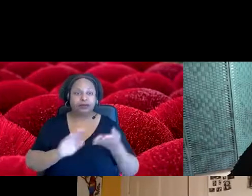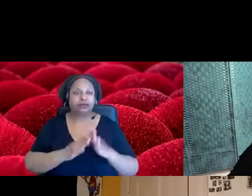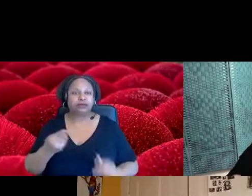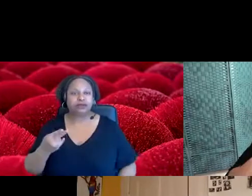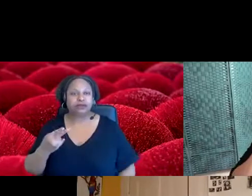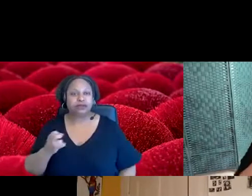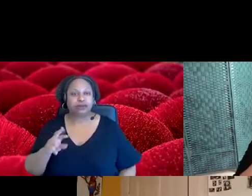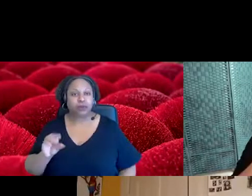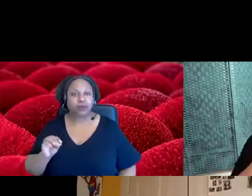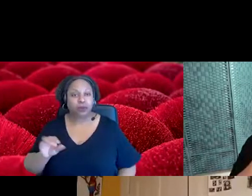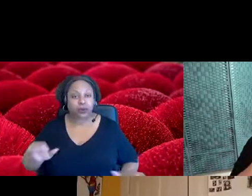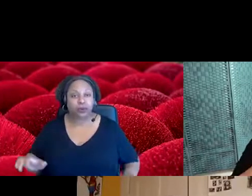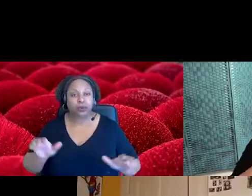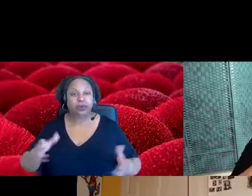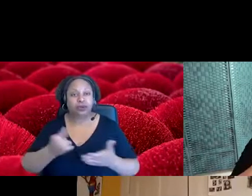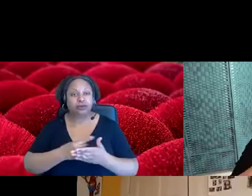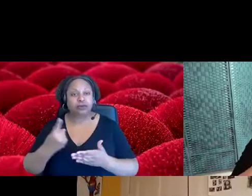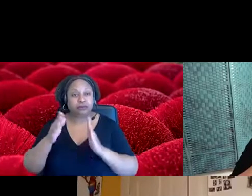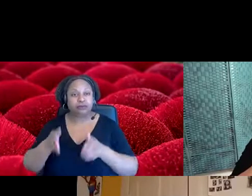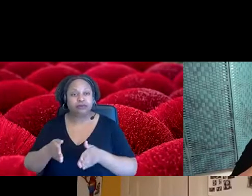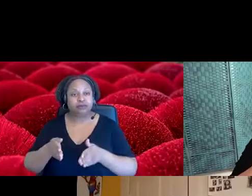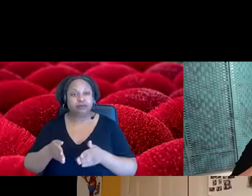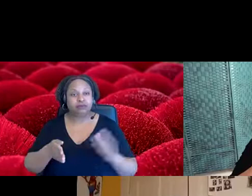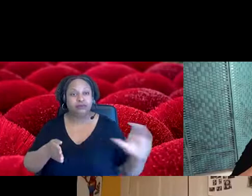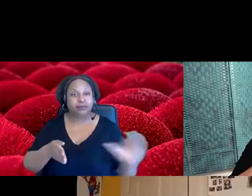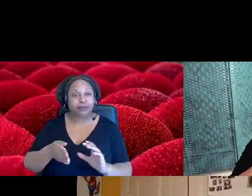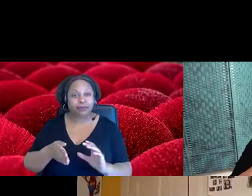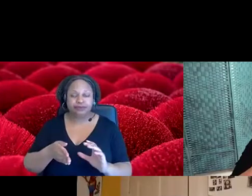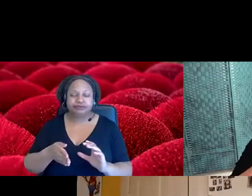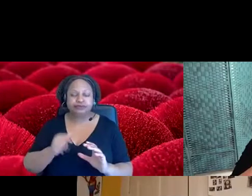of that effort. So, you know, if there is